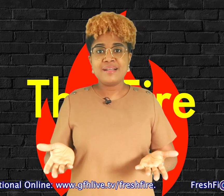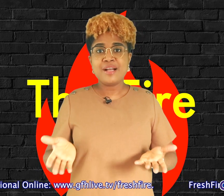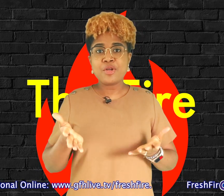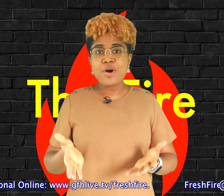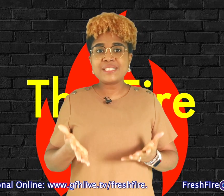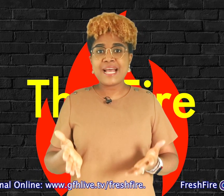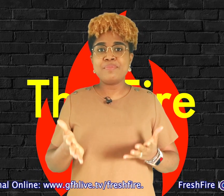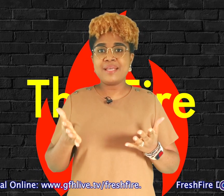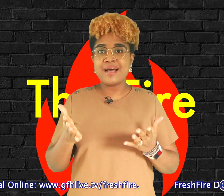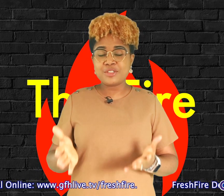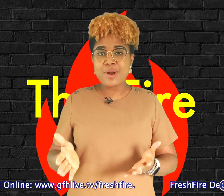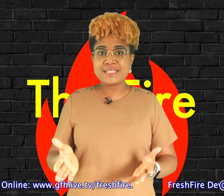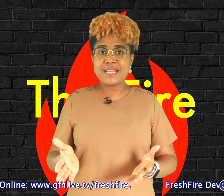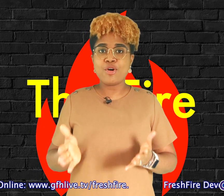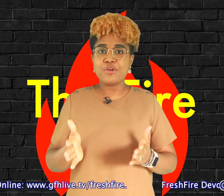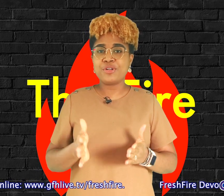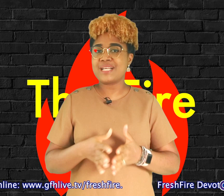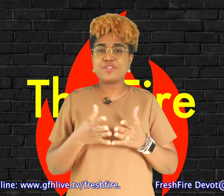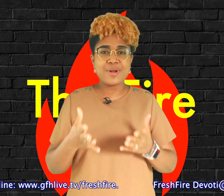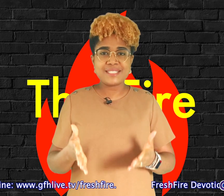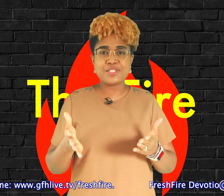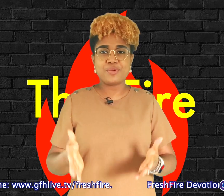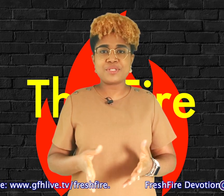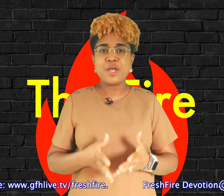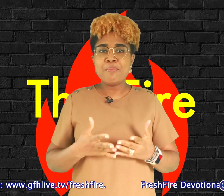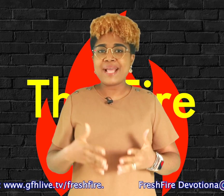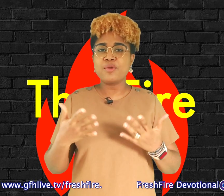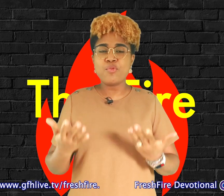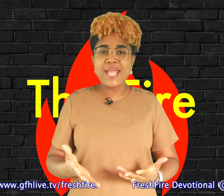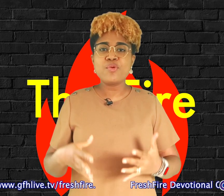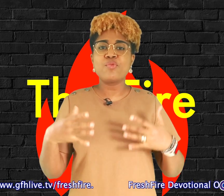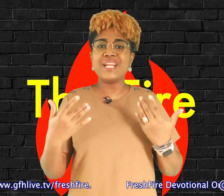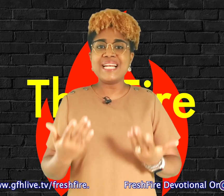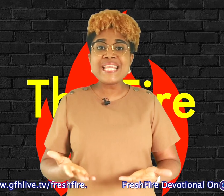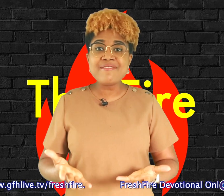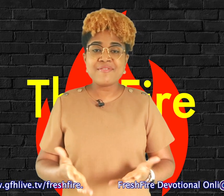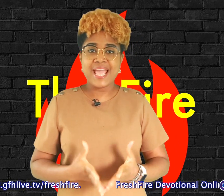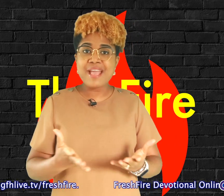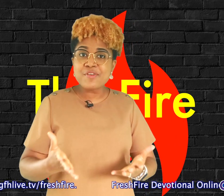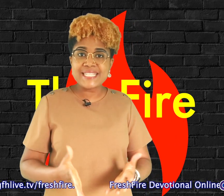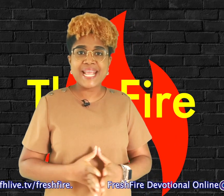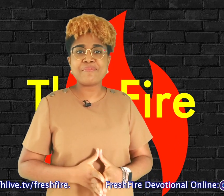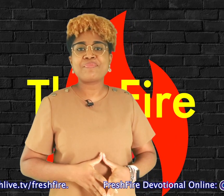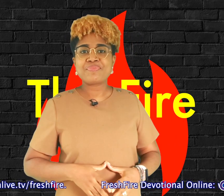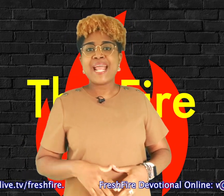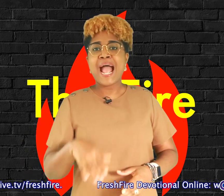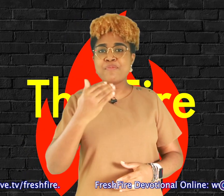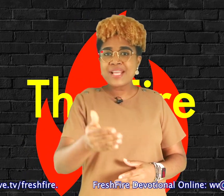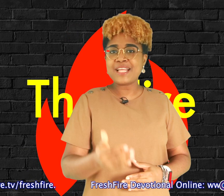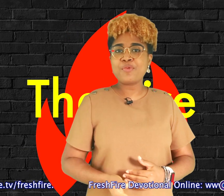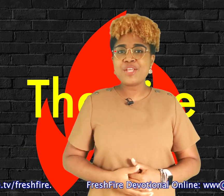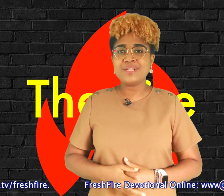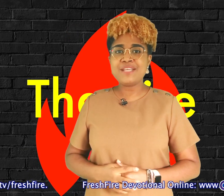Remember, God can be attracted or not attracted to us by the way we live every day.